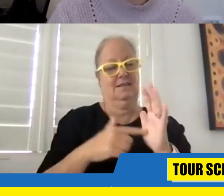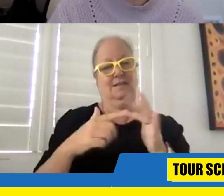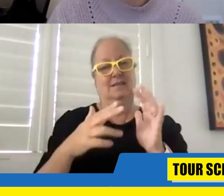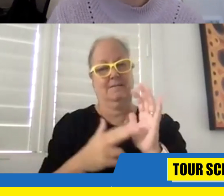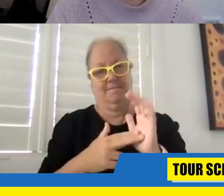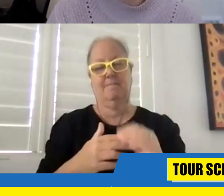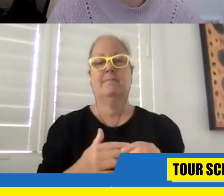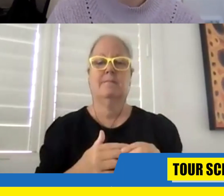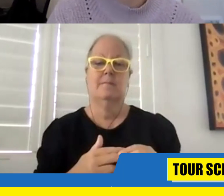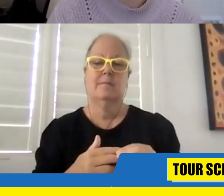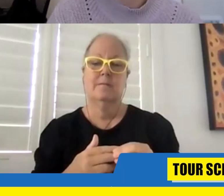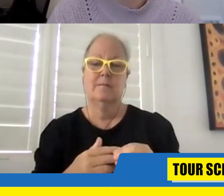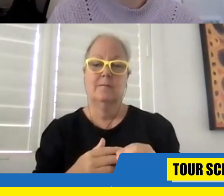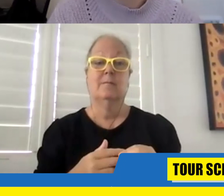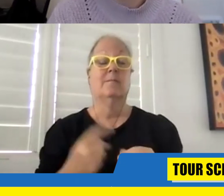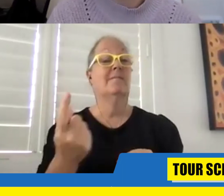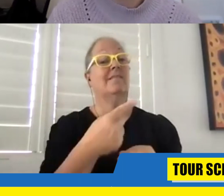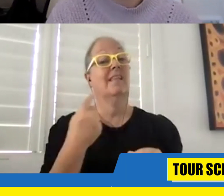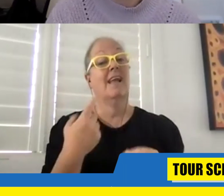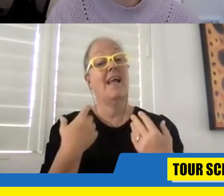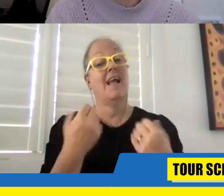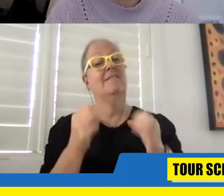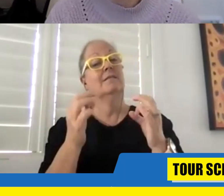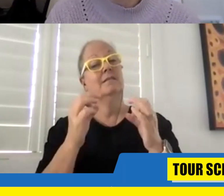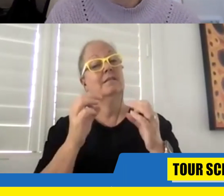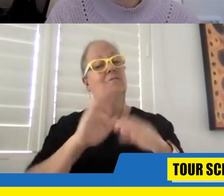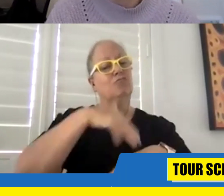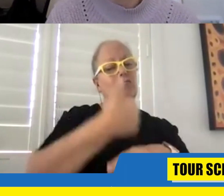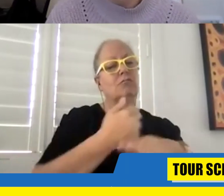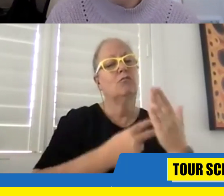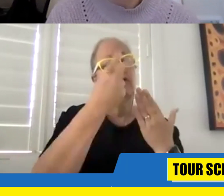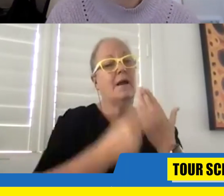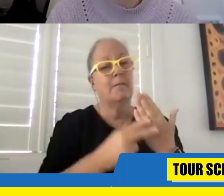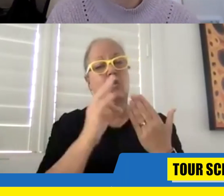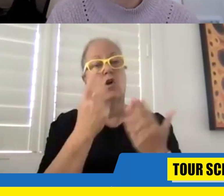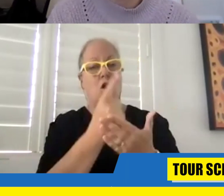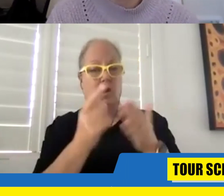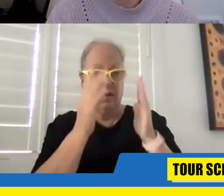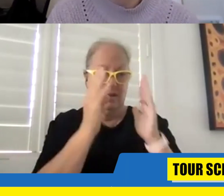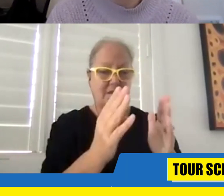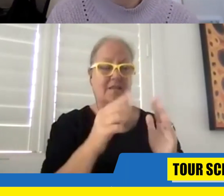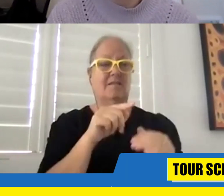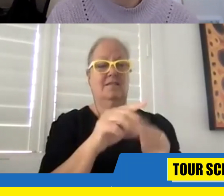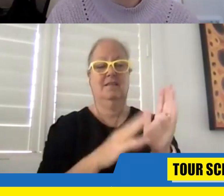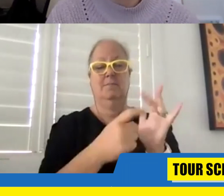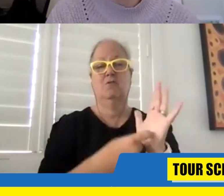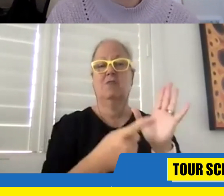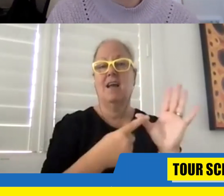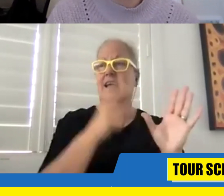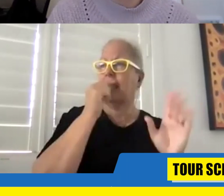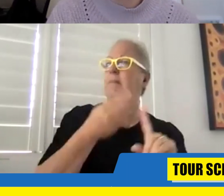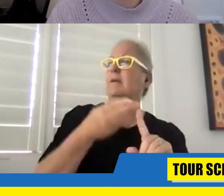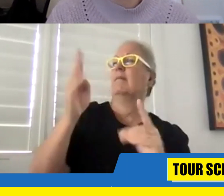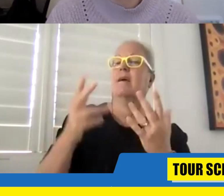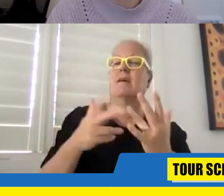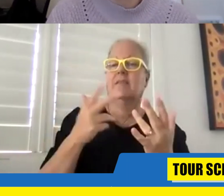Triangle Arts Group, because we also program stuff that doesn't centre around Mira into town. And I also confess that I'm also